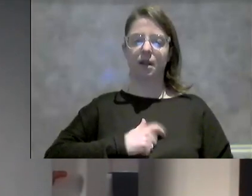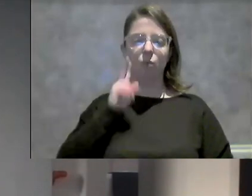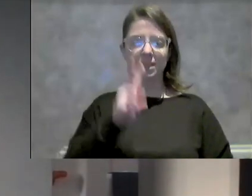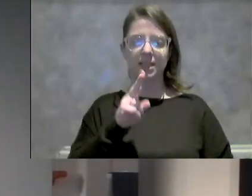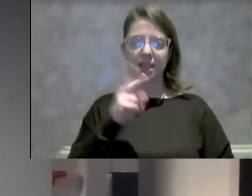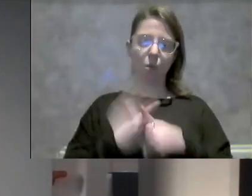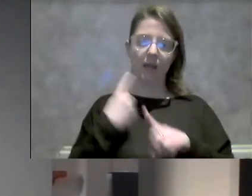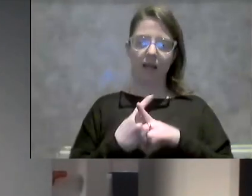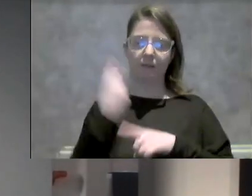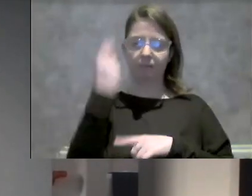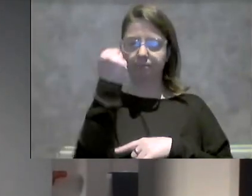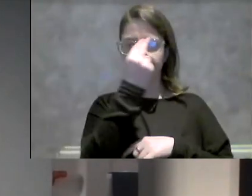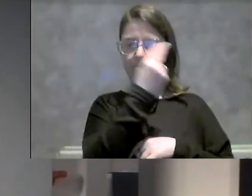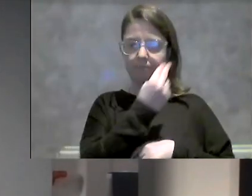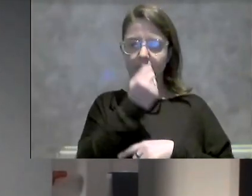face.